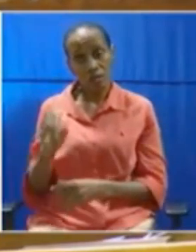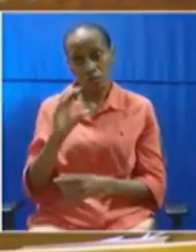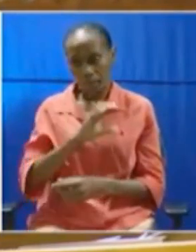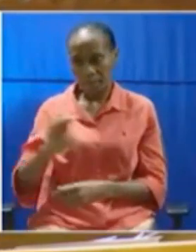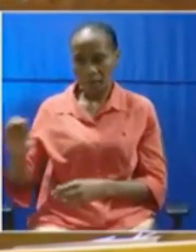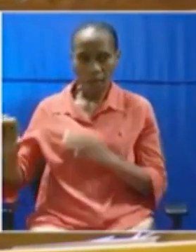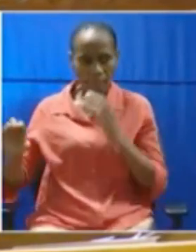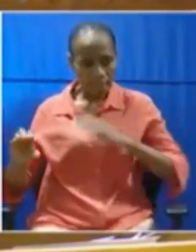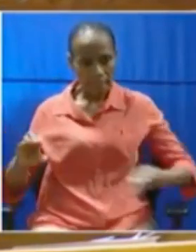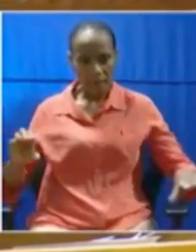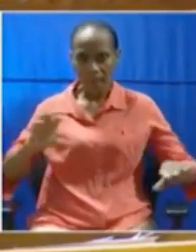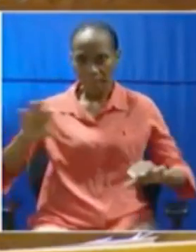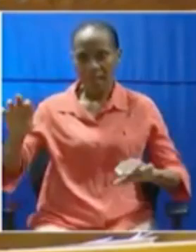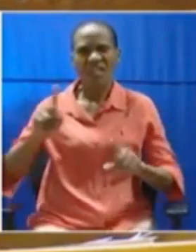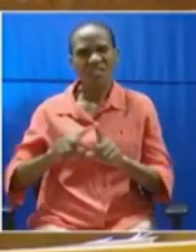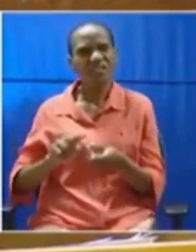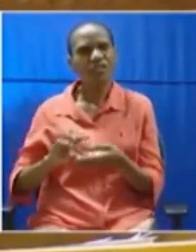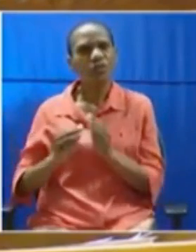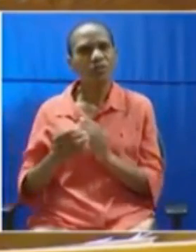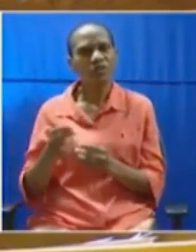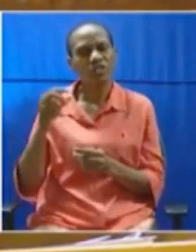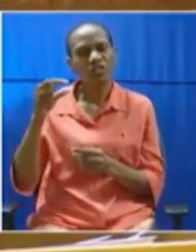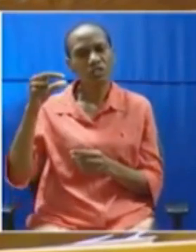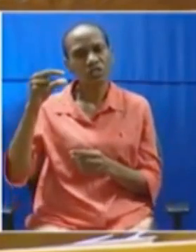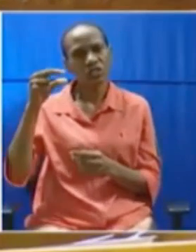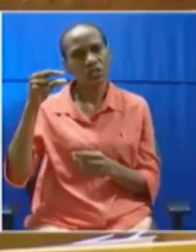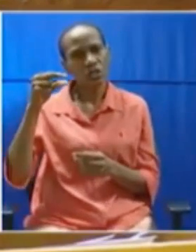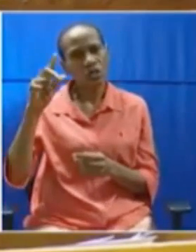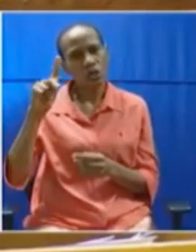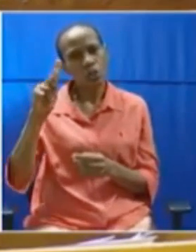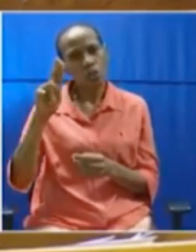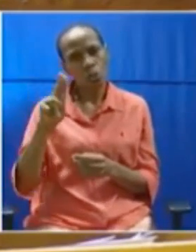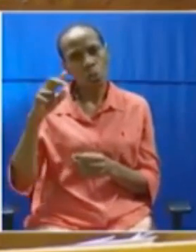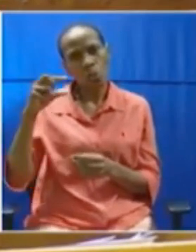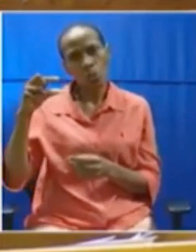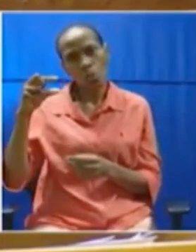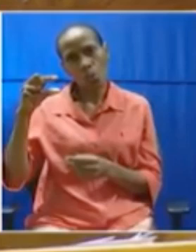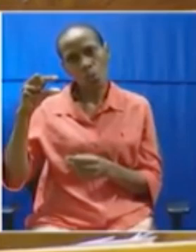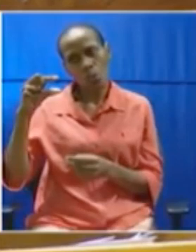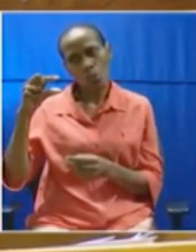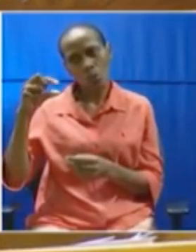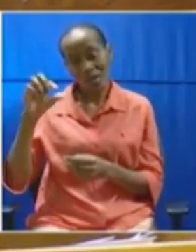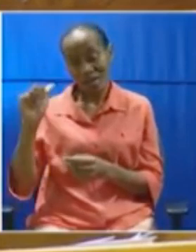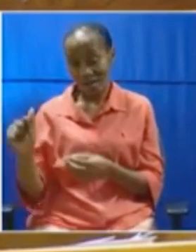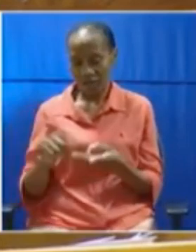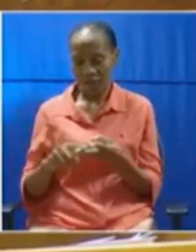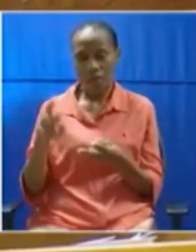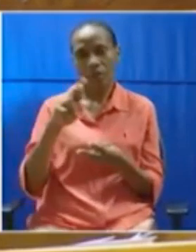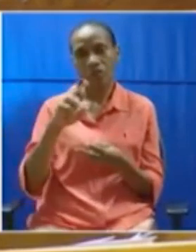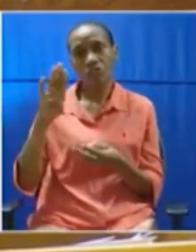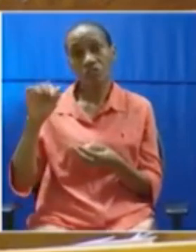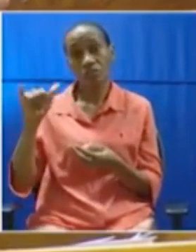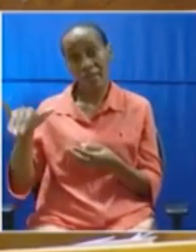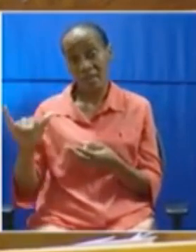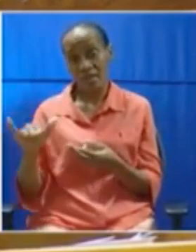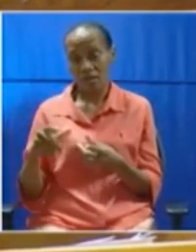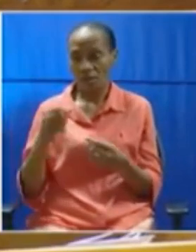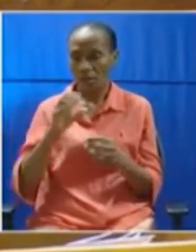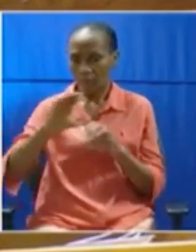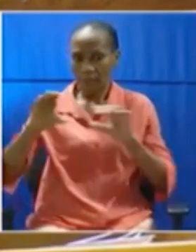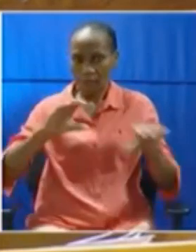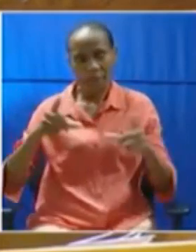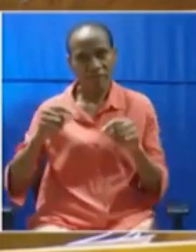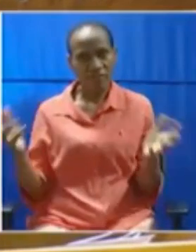and Richards Bay. Now, Mr. President, if the lights are out, we already have done in this province the EIA at